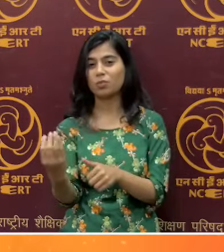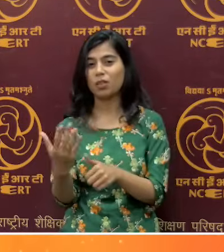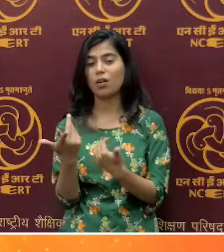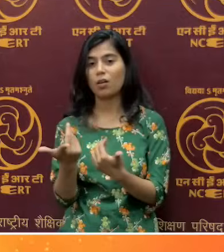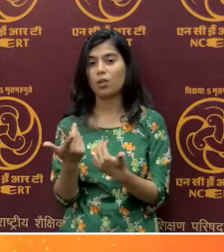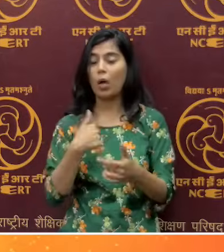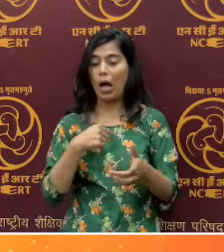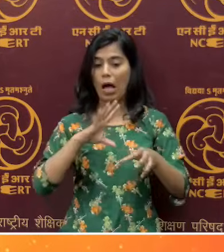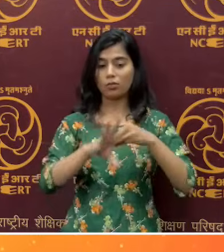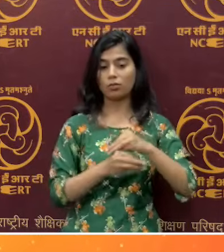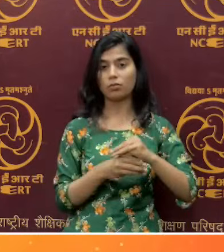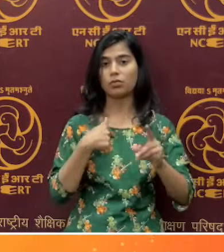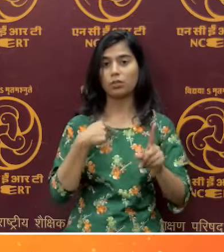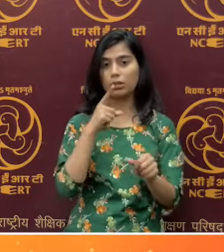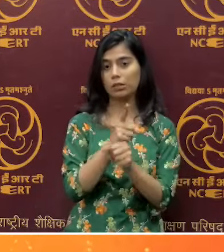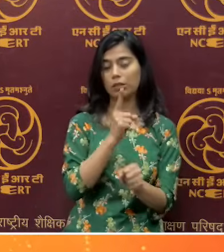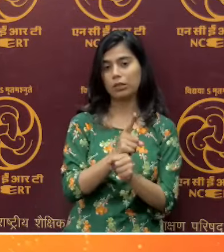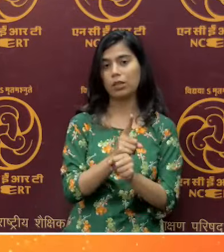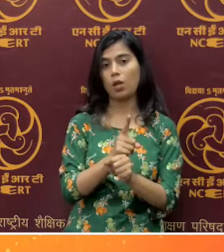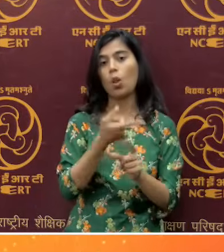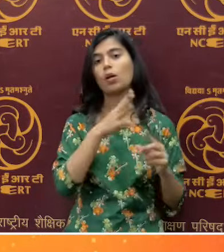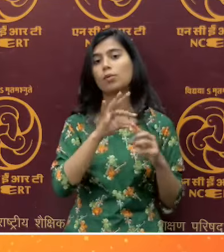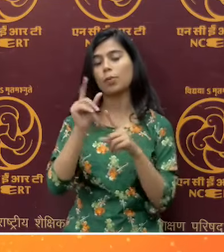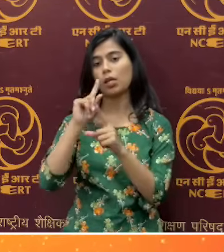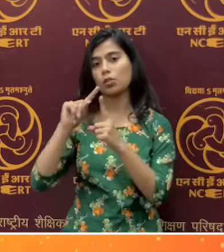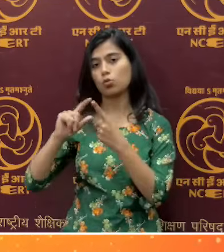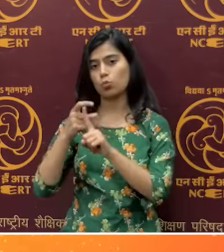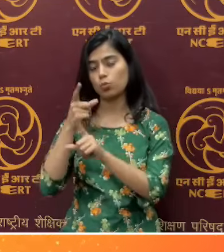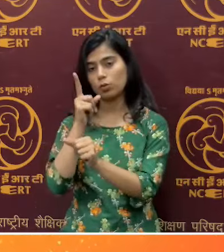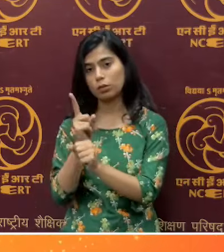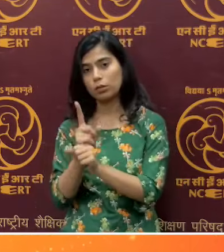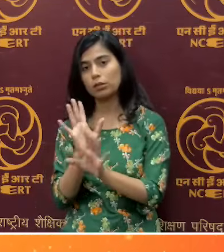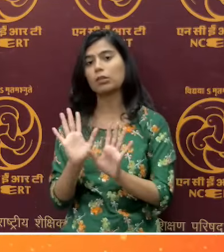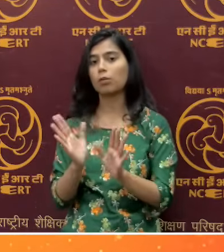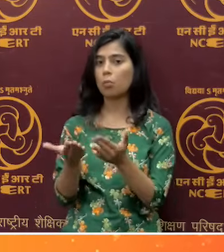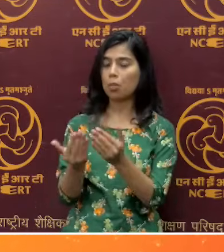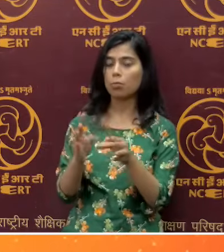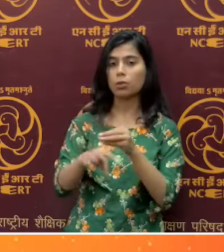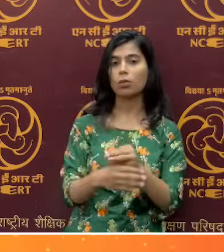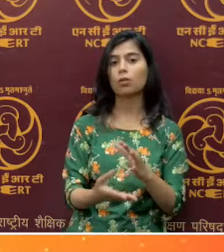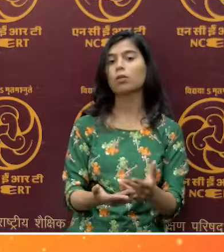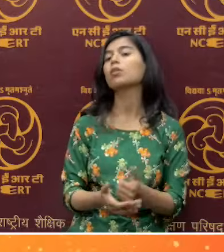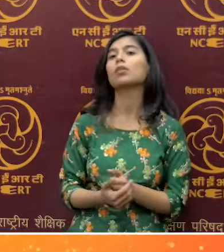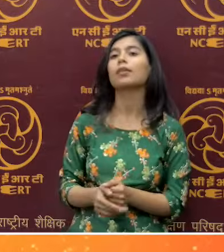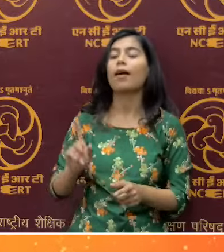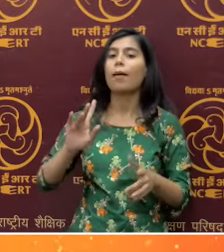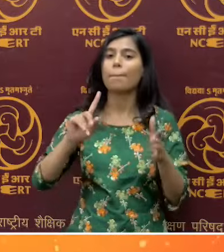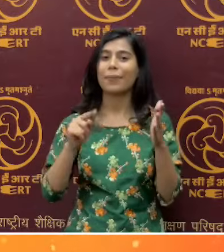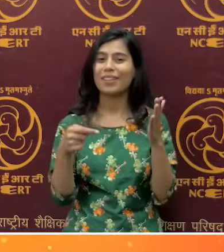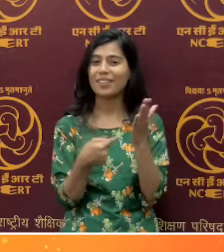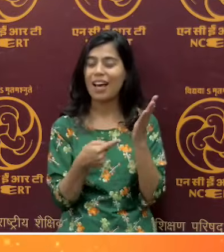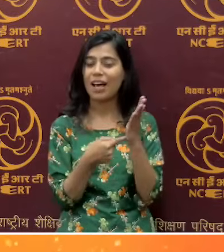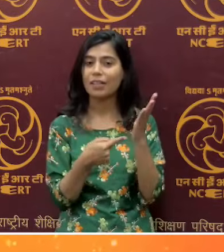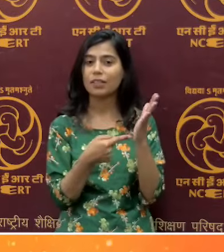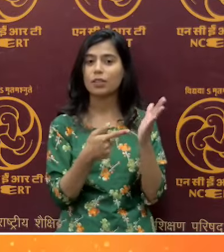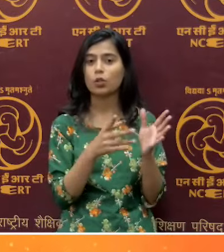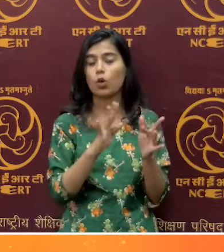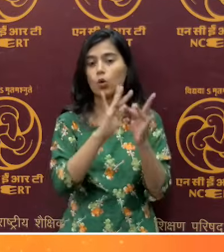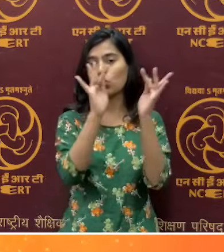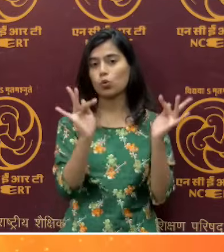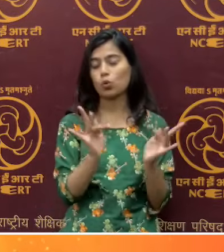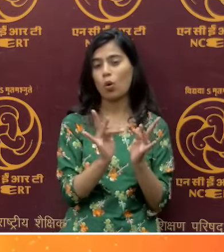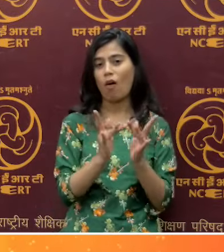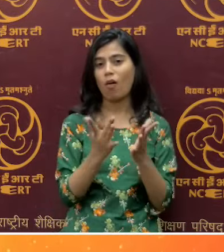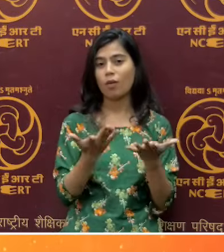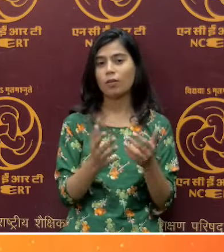teacher also. The similar way we can add the special educator. Special educator also. Yeah. And now I would like to request my technical team who has joined us online that we are left with